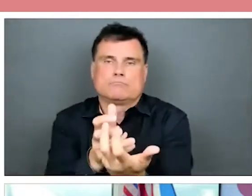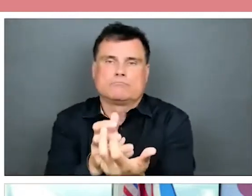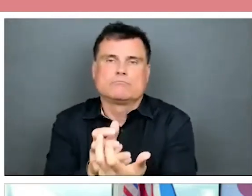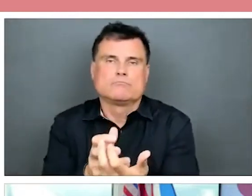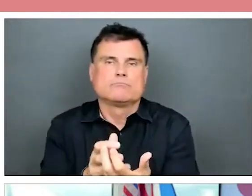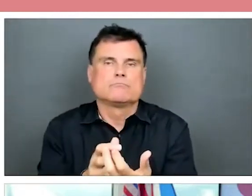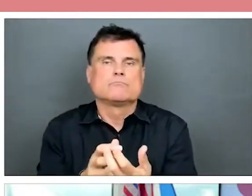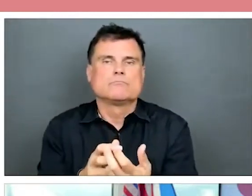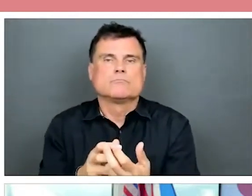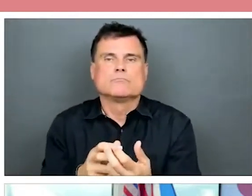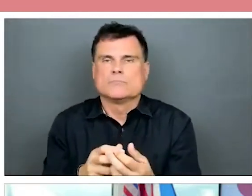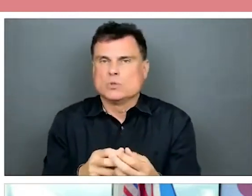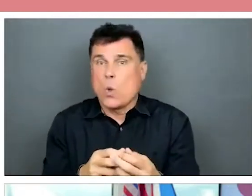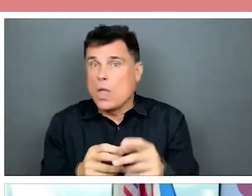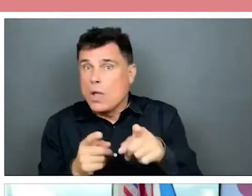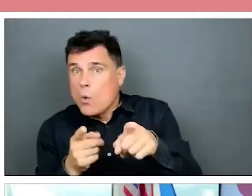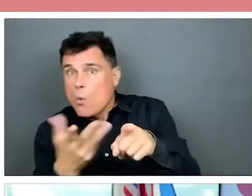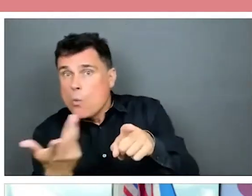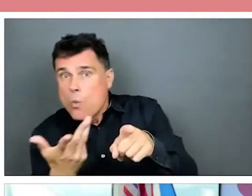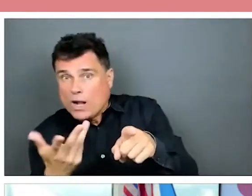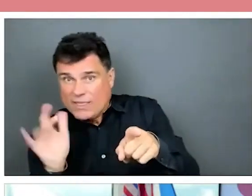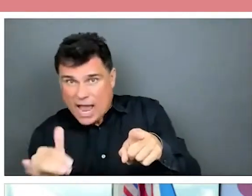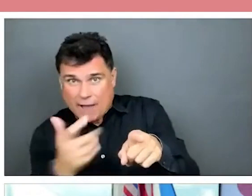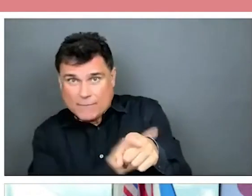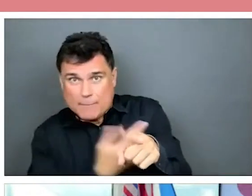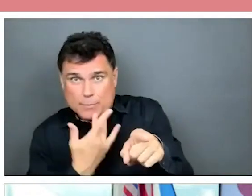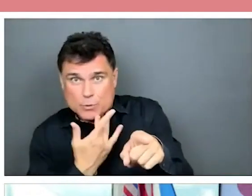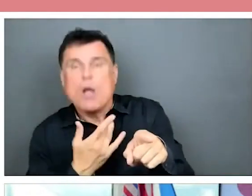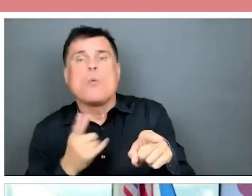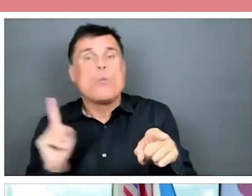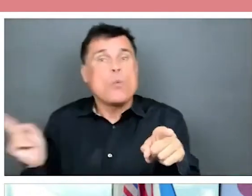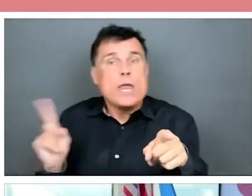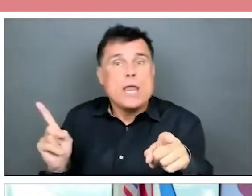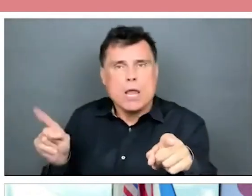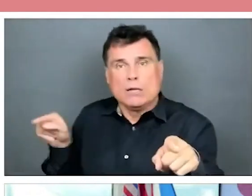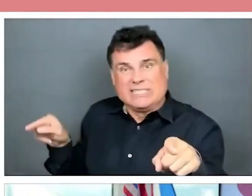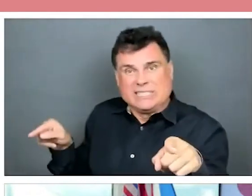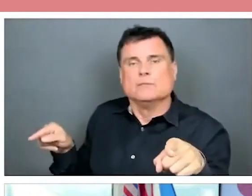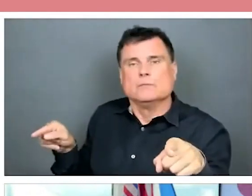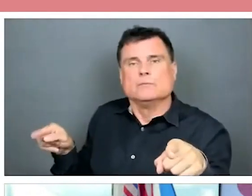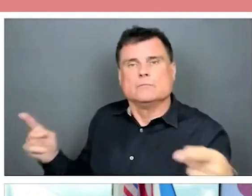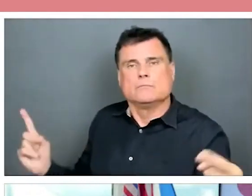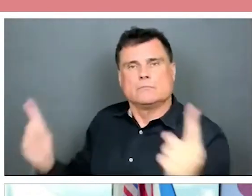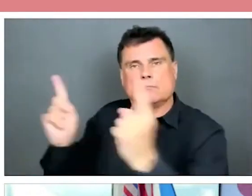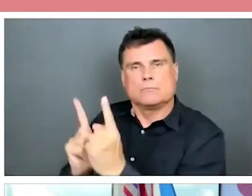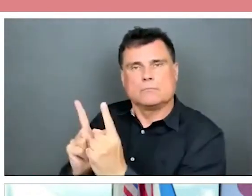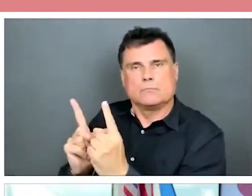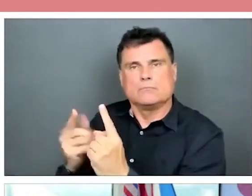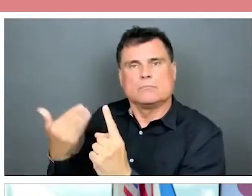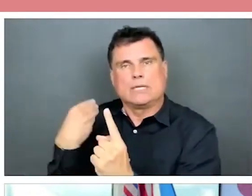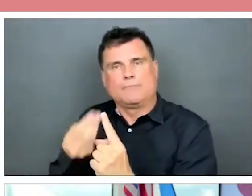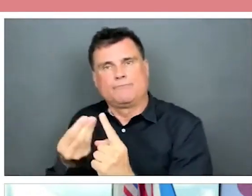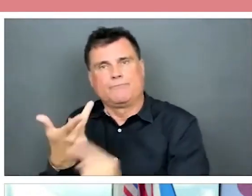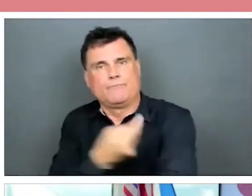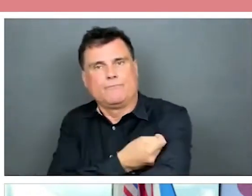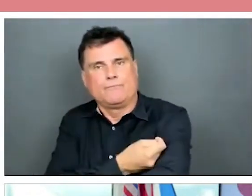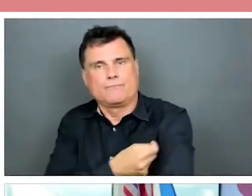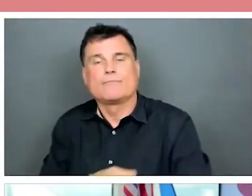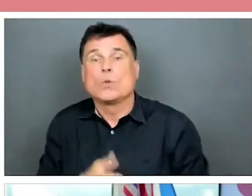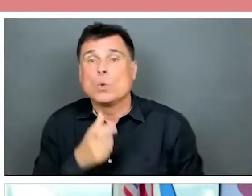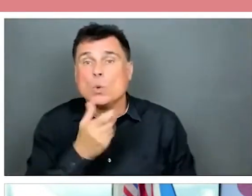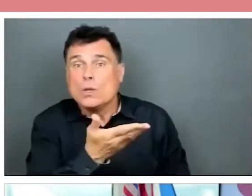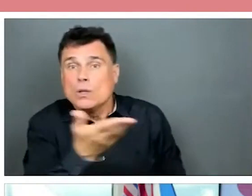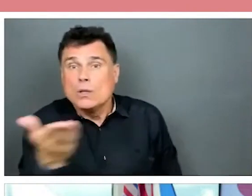people to get what they want in order to get them that booster. So to the 1.3 million out